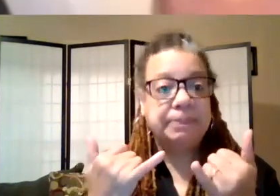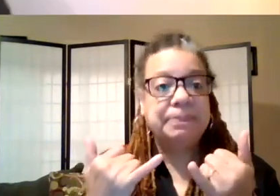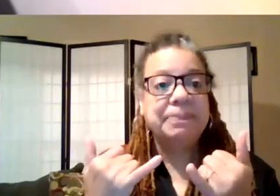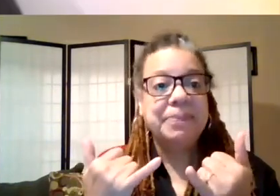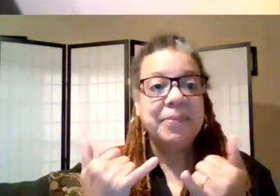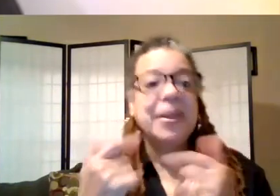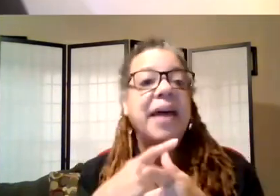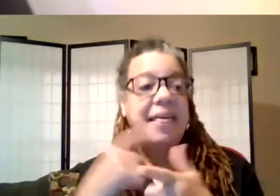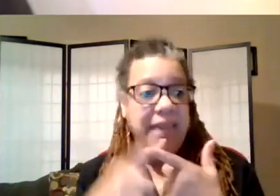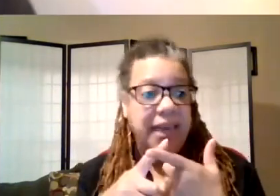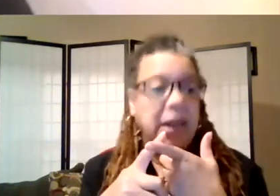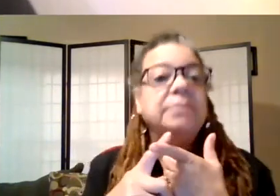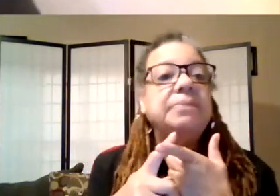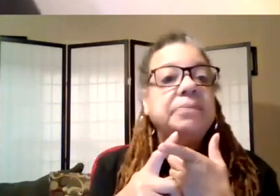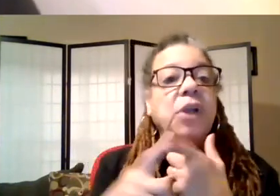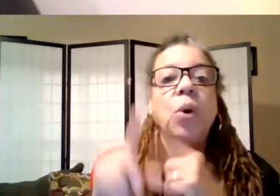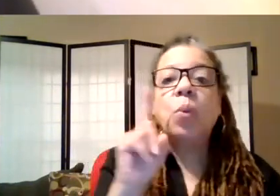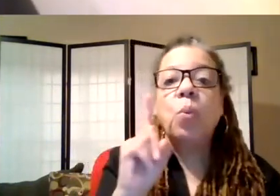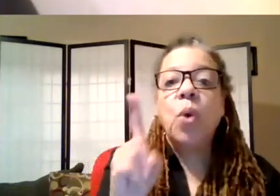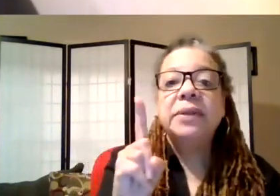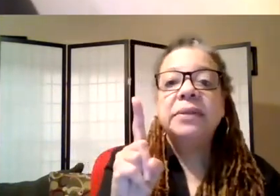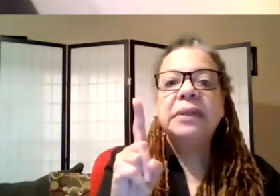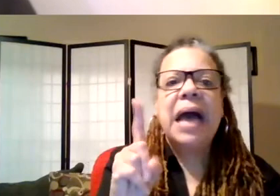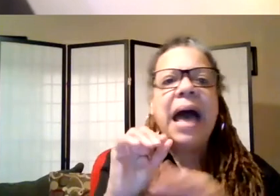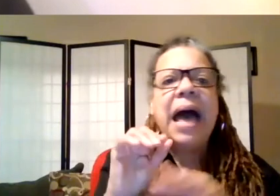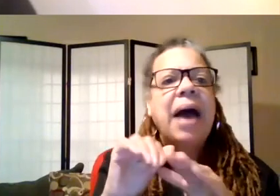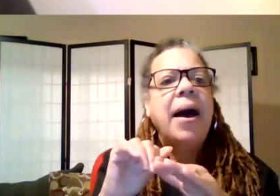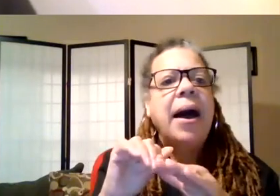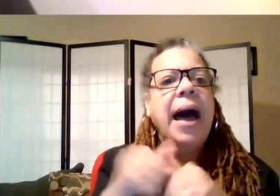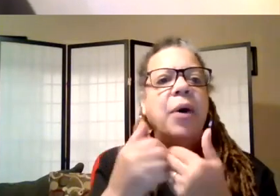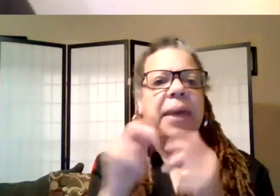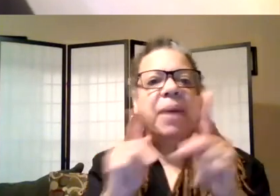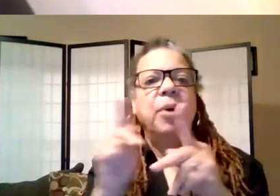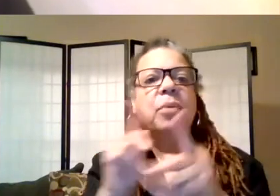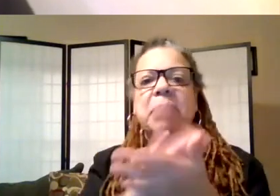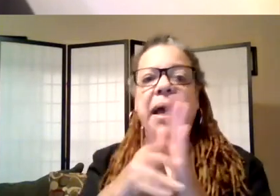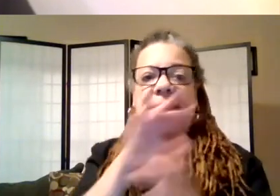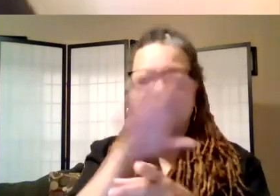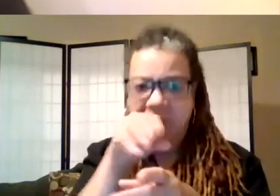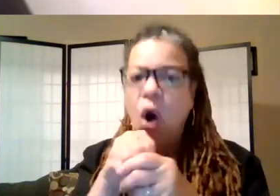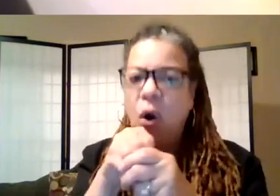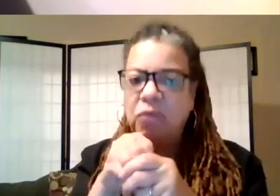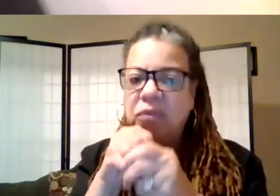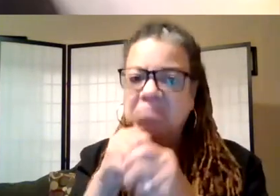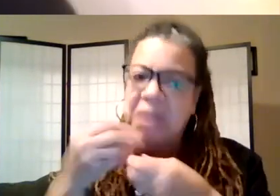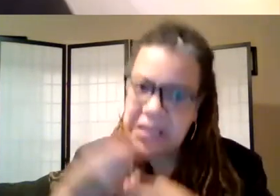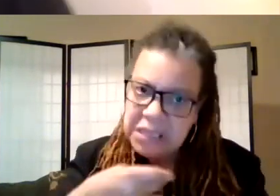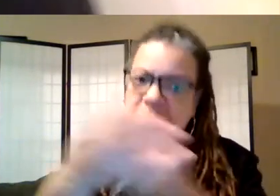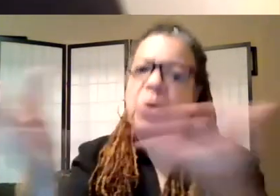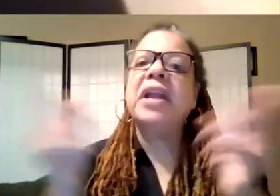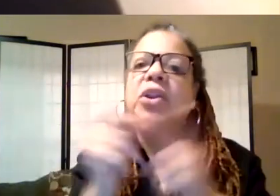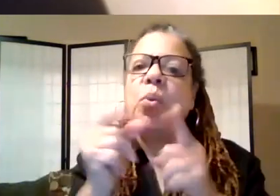because we want to end on time. One, how can people get involved in spreading the word about Yes on